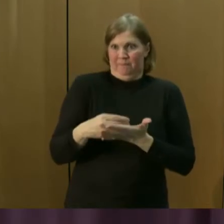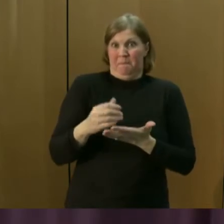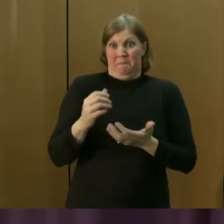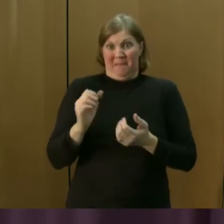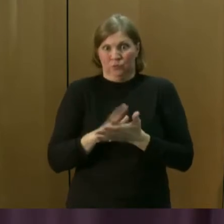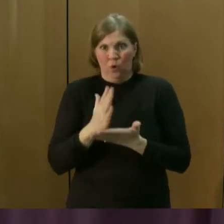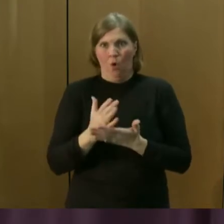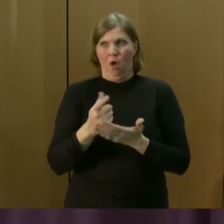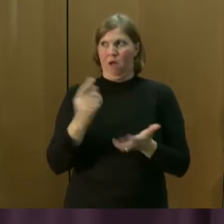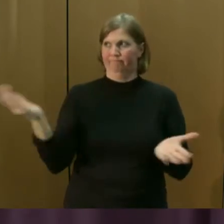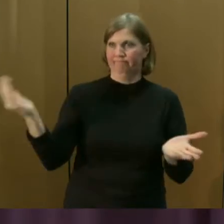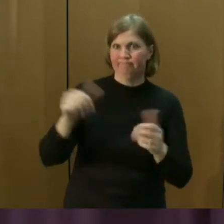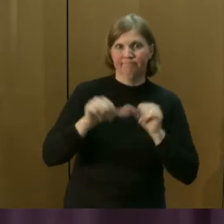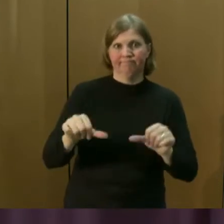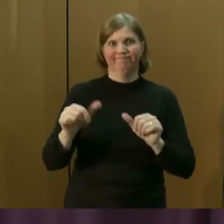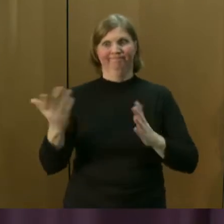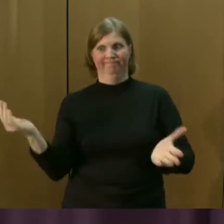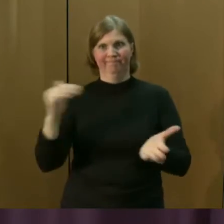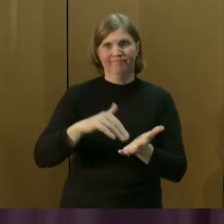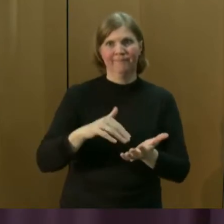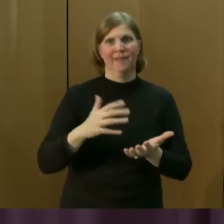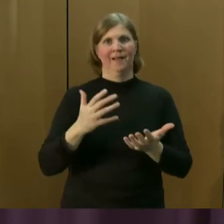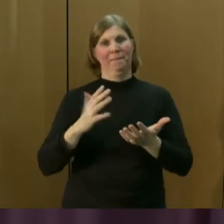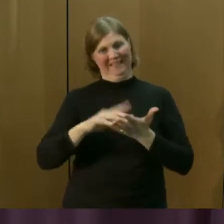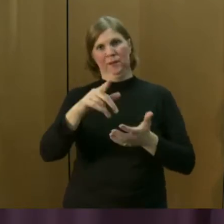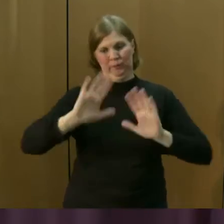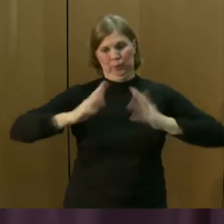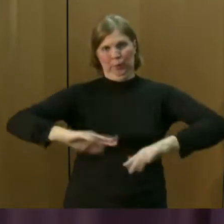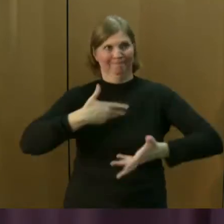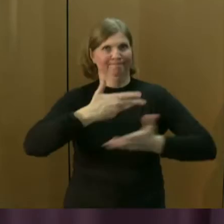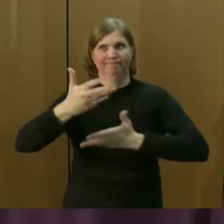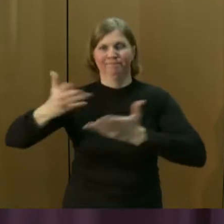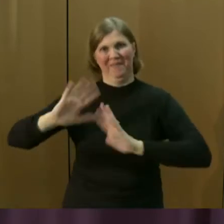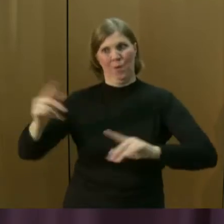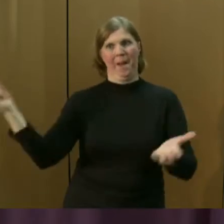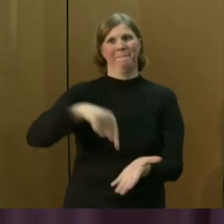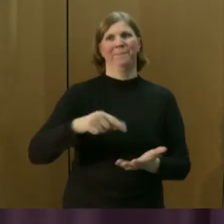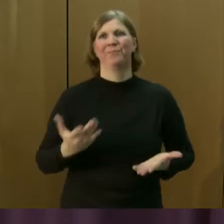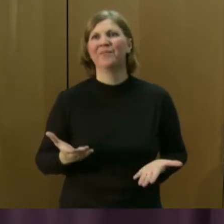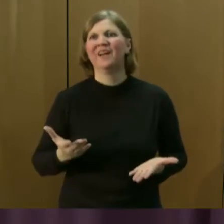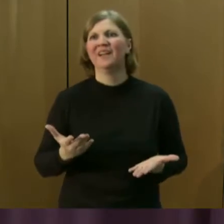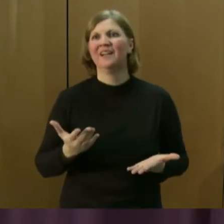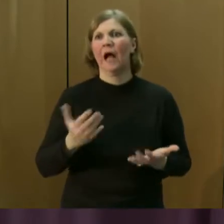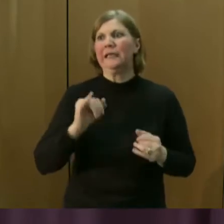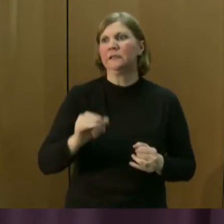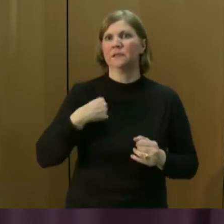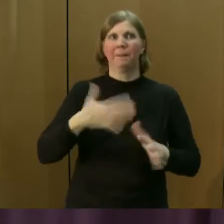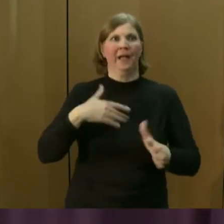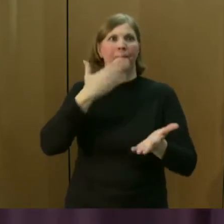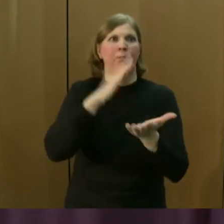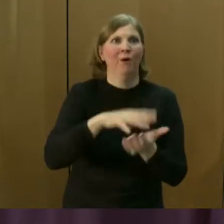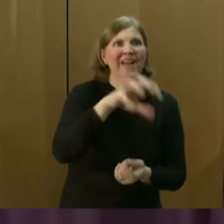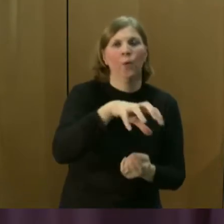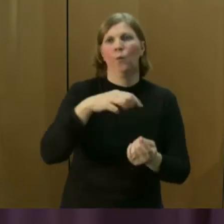venue. Don't suddenly surprise them with, we've got 20 grand from this,